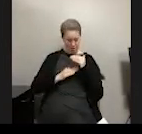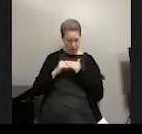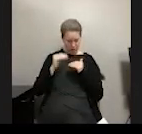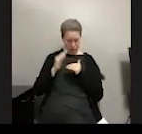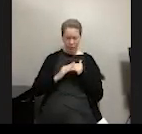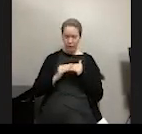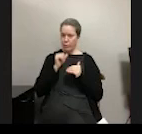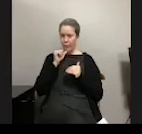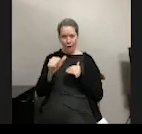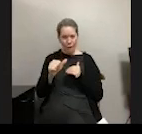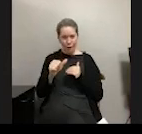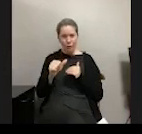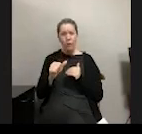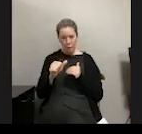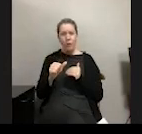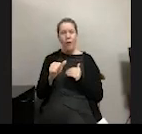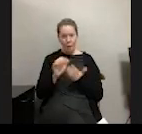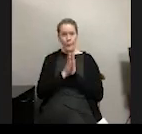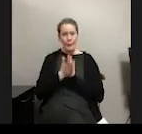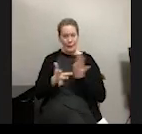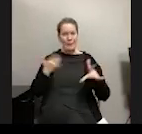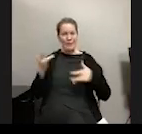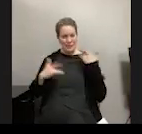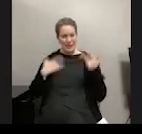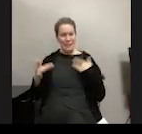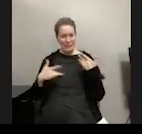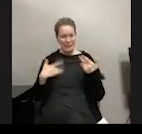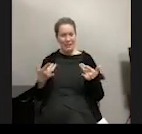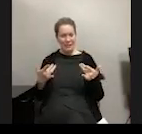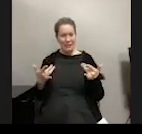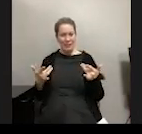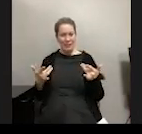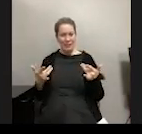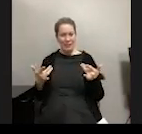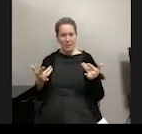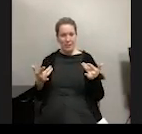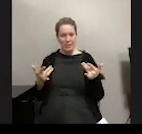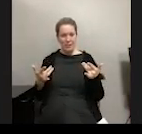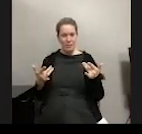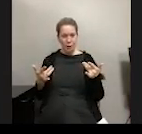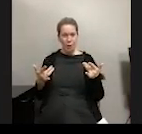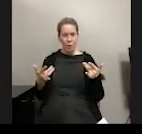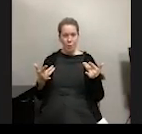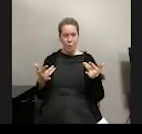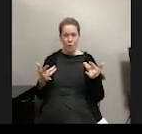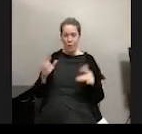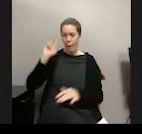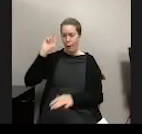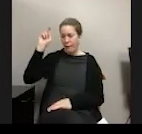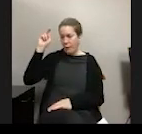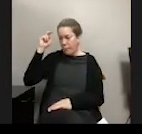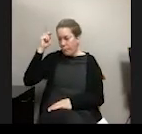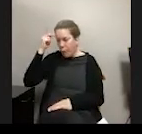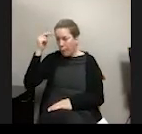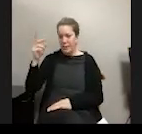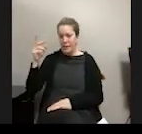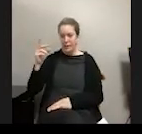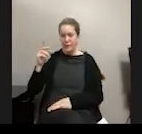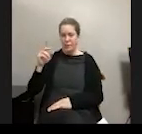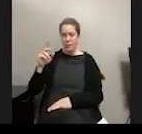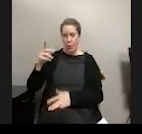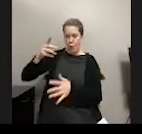start having these conversations and pressing upon the bureaucracy or politics or social